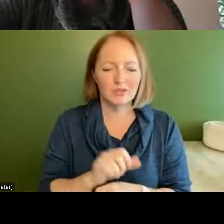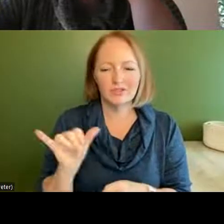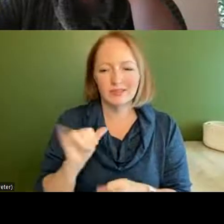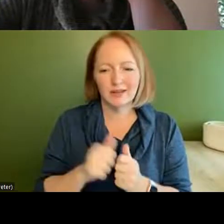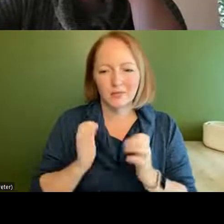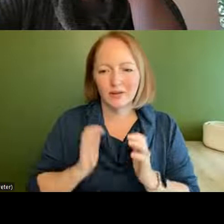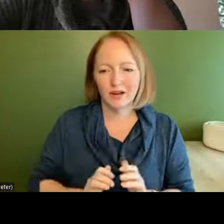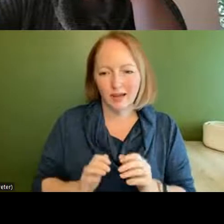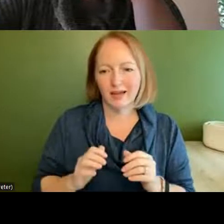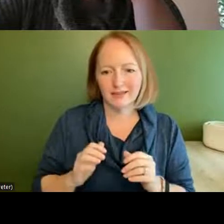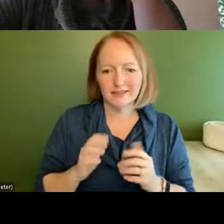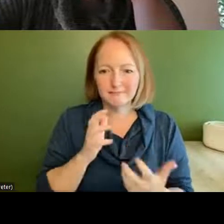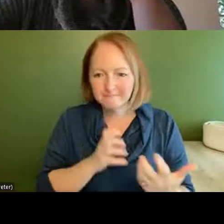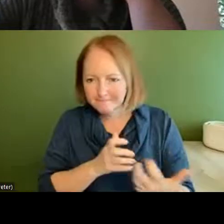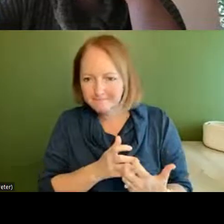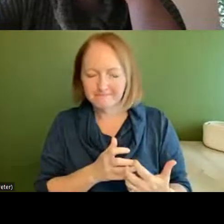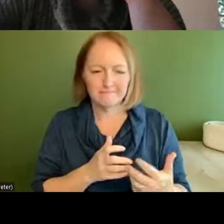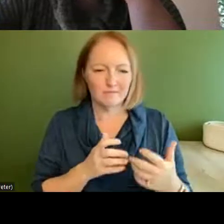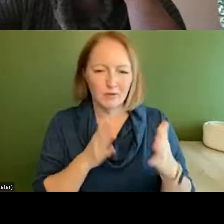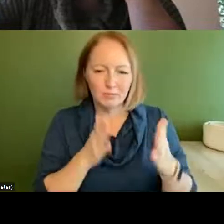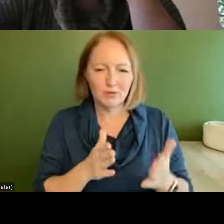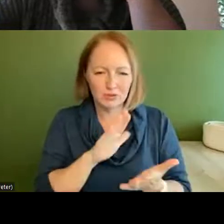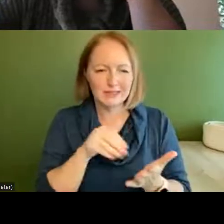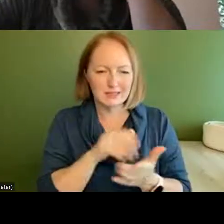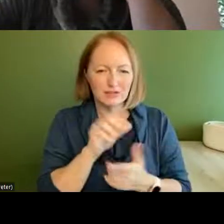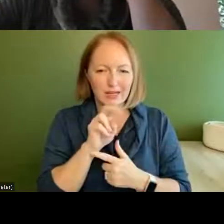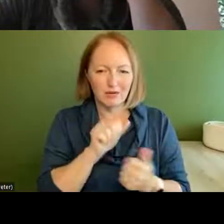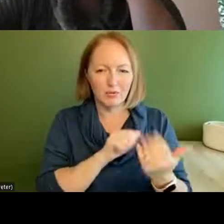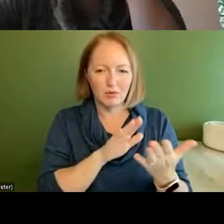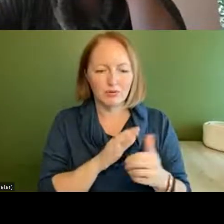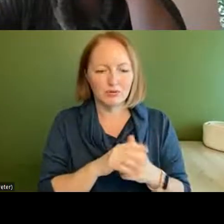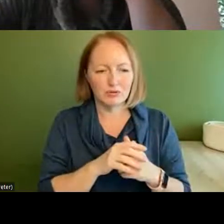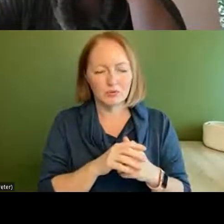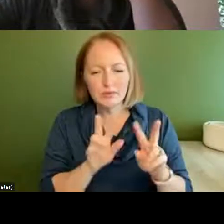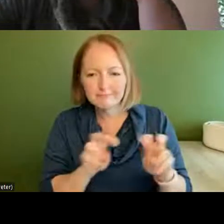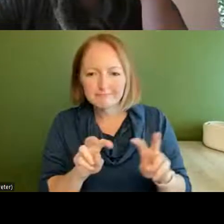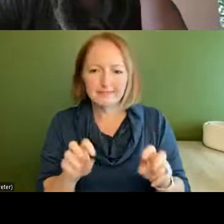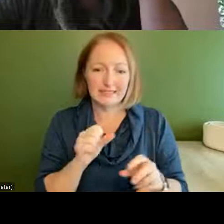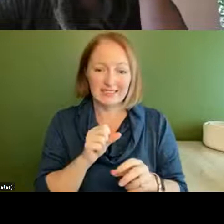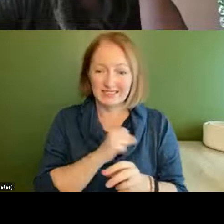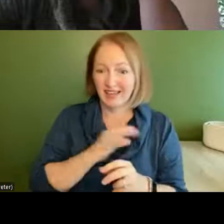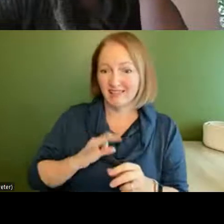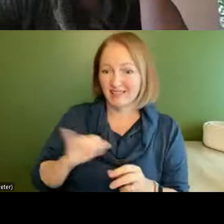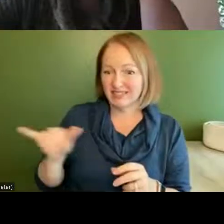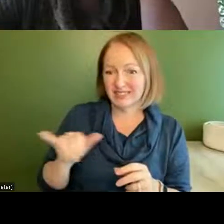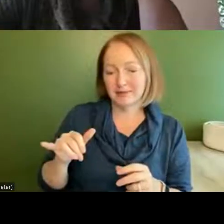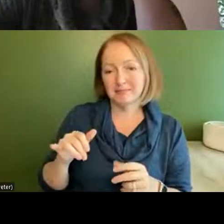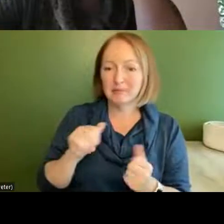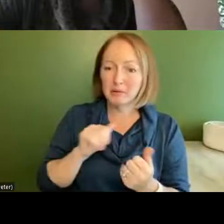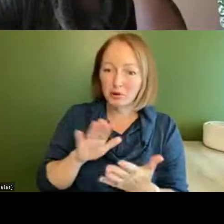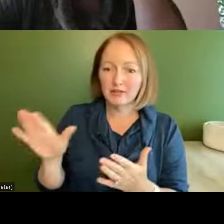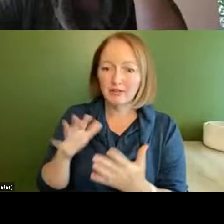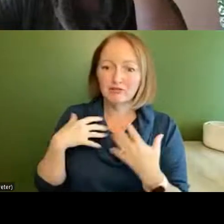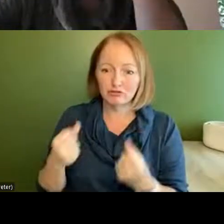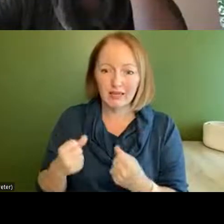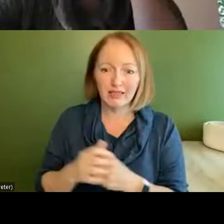clients where they're at, from a person-centered care approach. We look at our employees from a strength-based approach